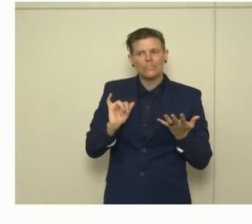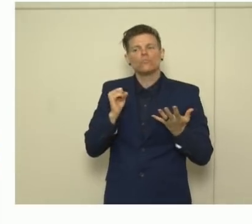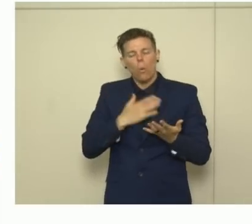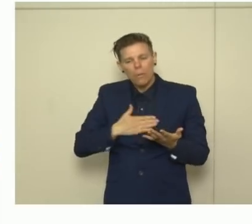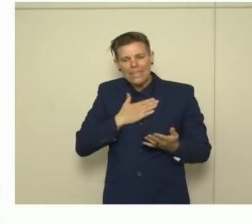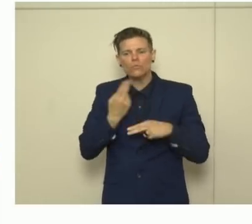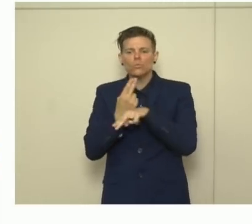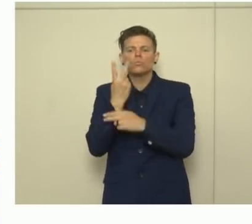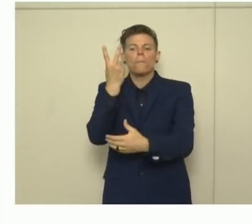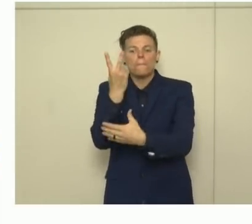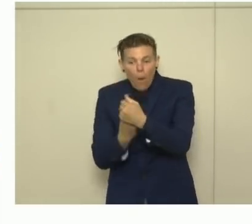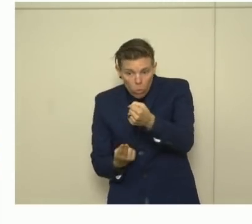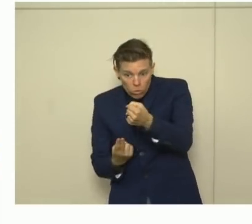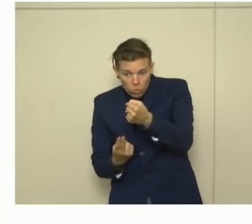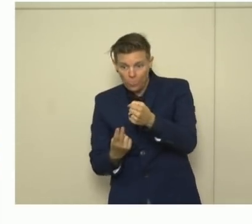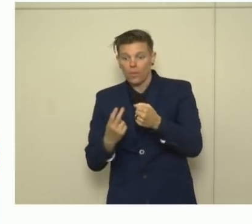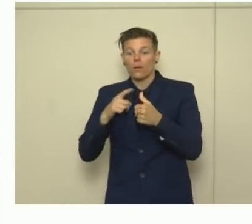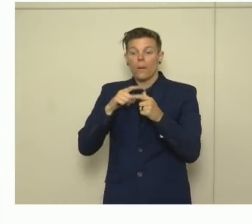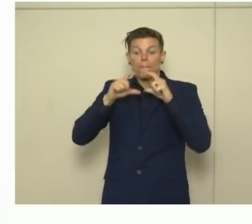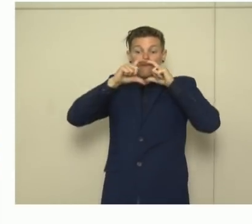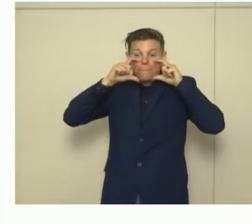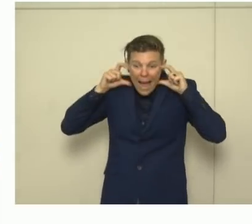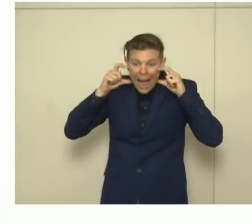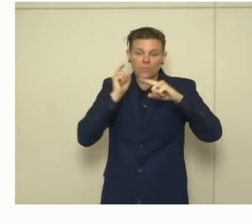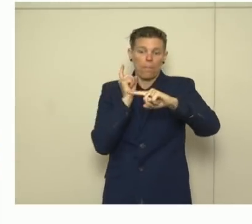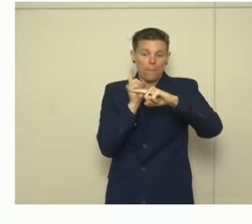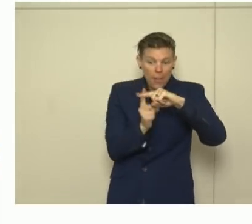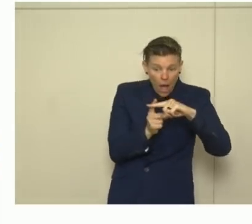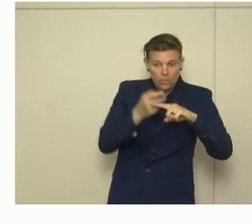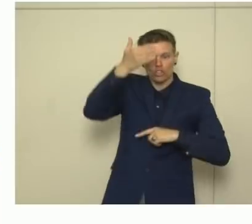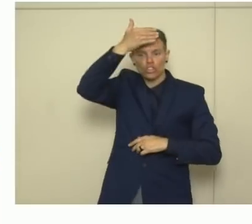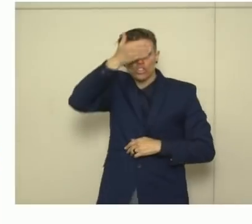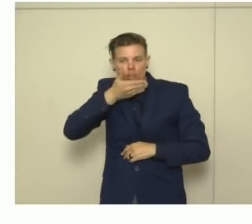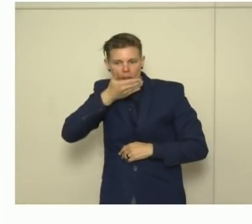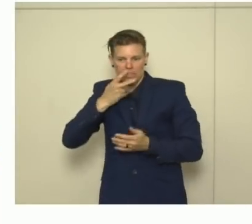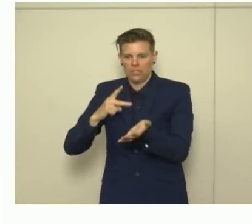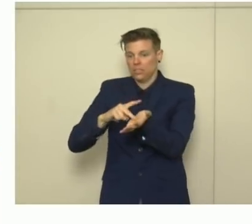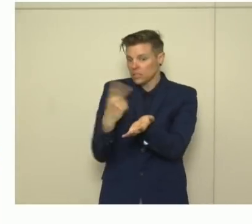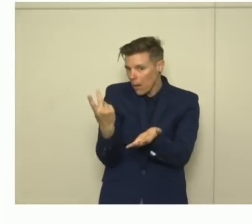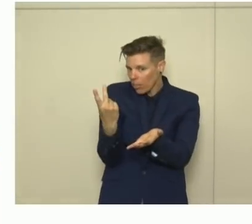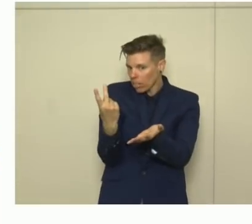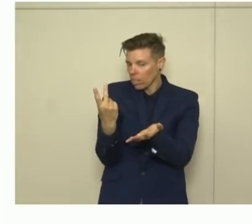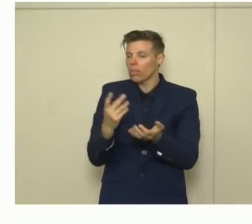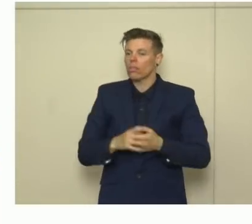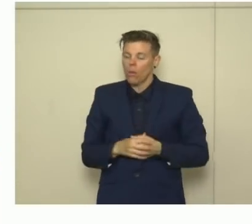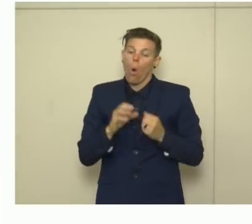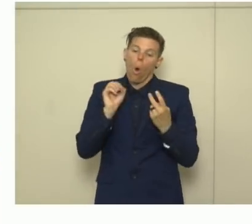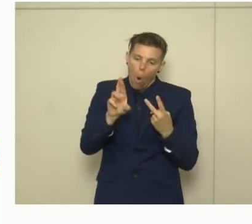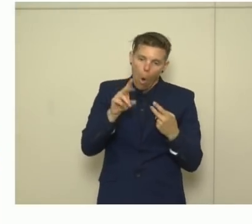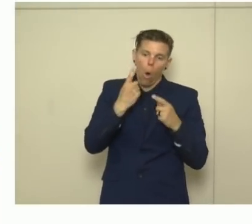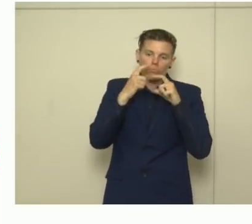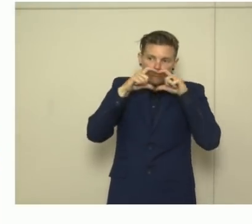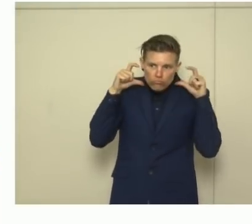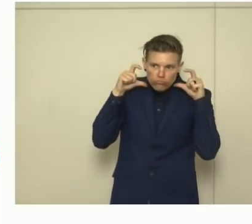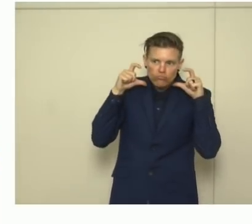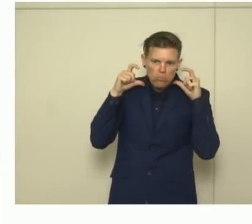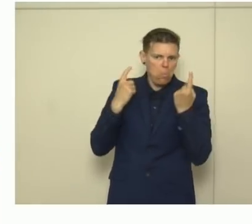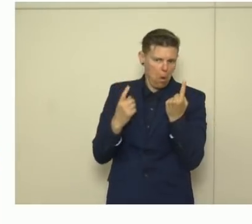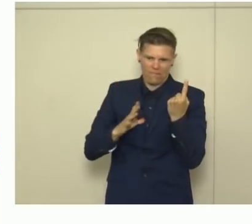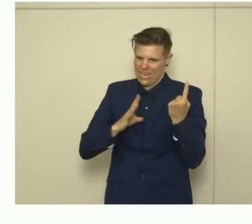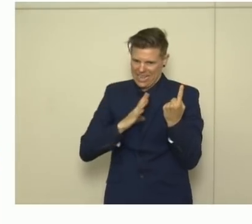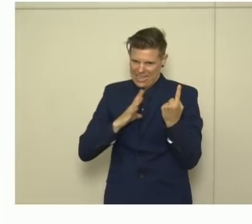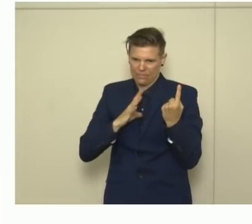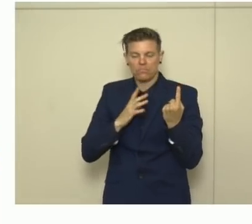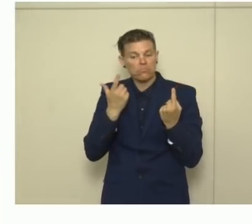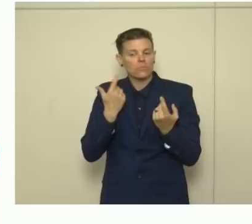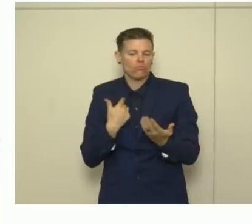mask, if you're going to wear a face shield, with a face shield, but should have a mask on underneath. And so that's the way we're going, and I think you'll see something in